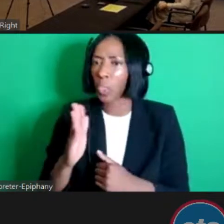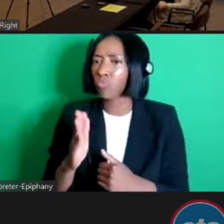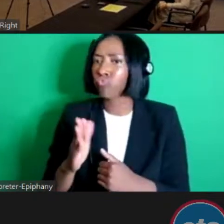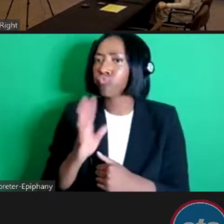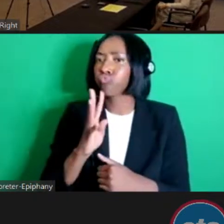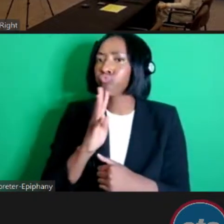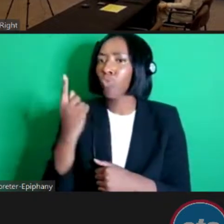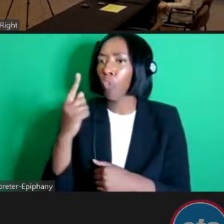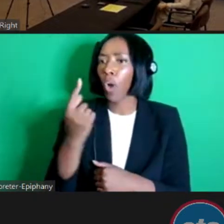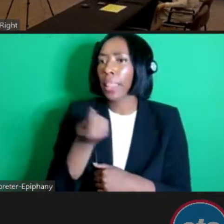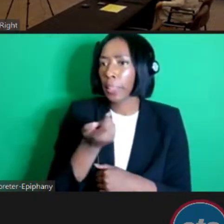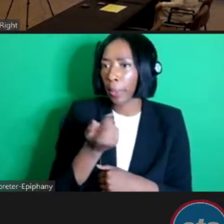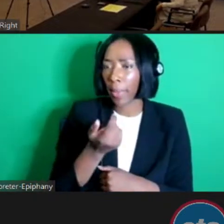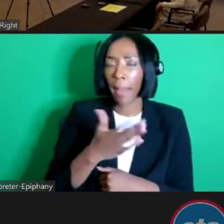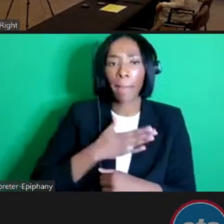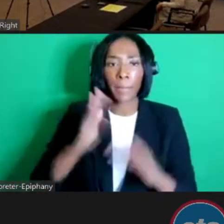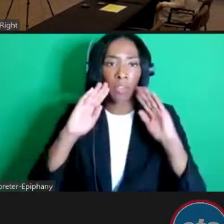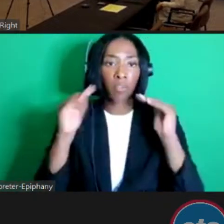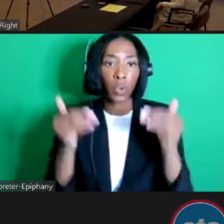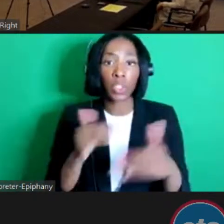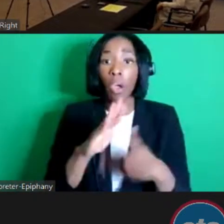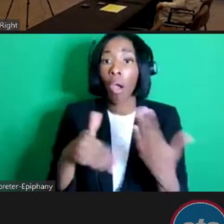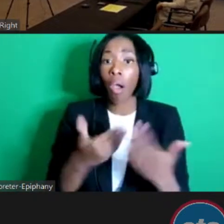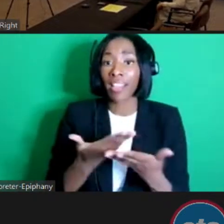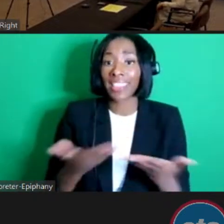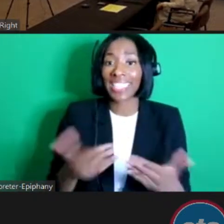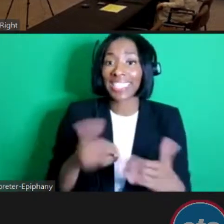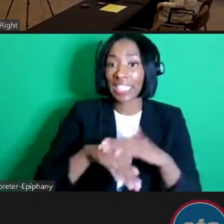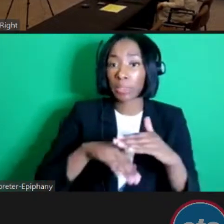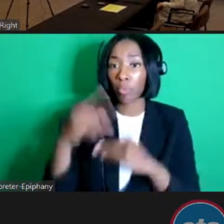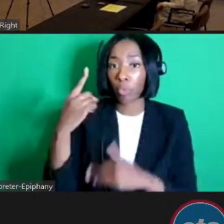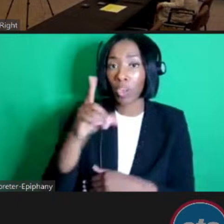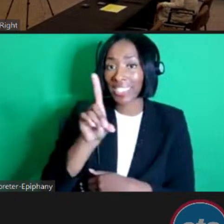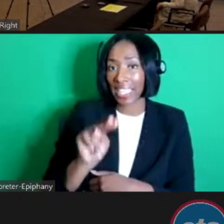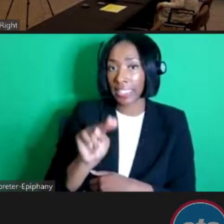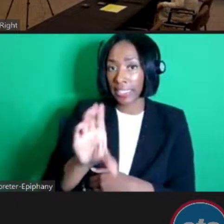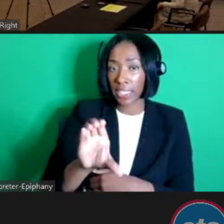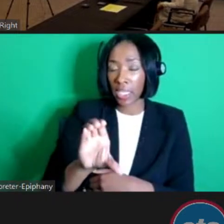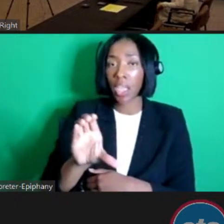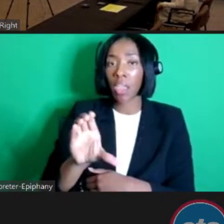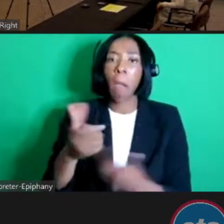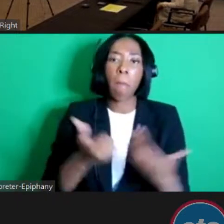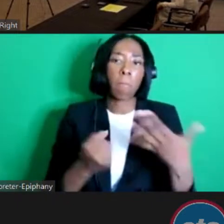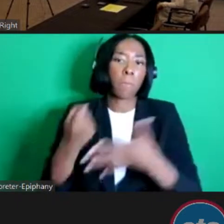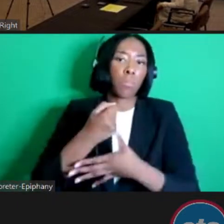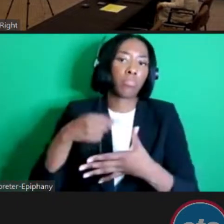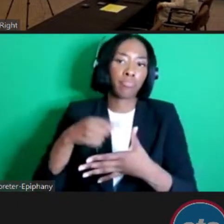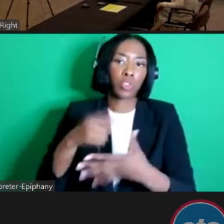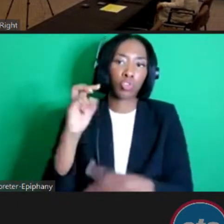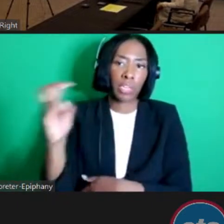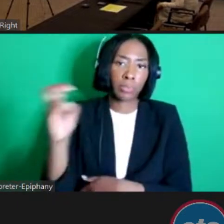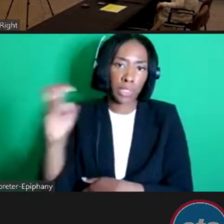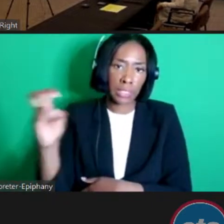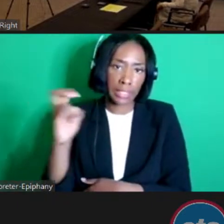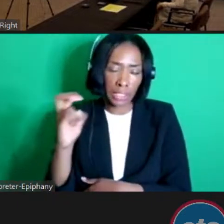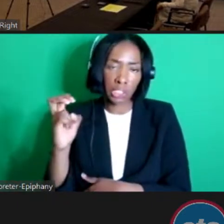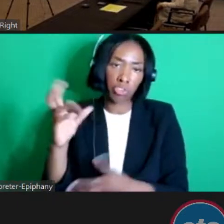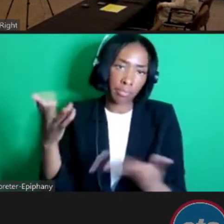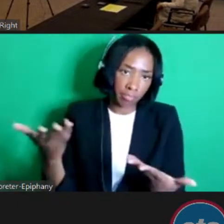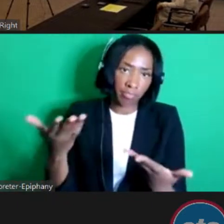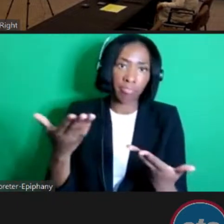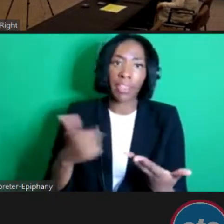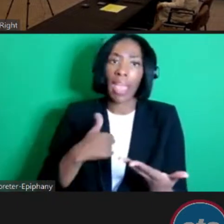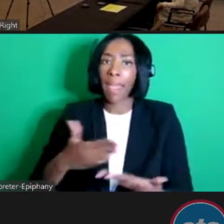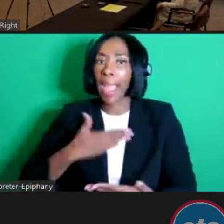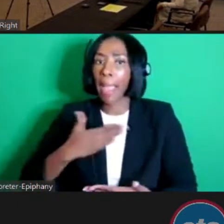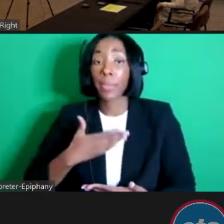bit. My focus here is not on all things accessible for the DNC. It's mostly on transportation, obviously, given that what your role and your things are. I'm happy to